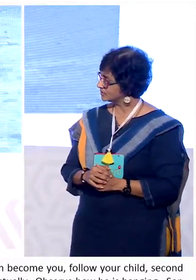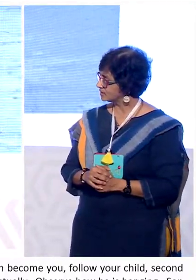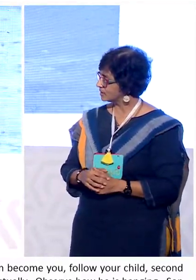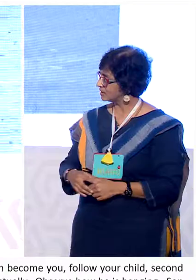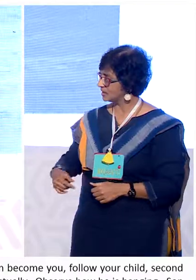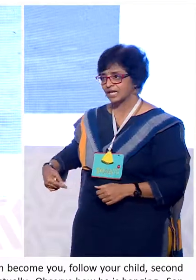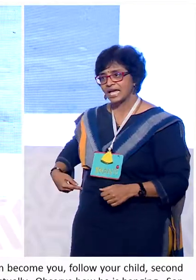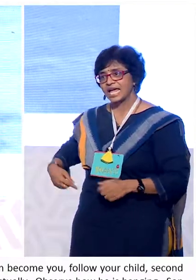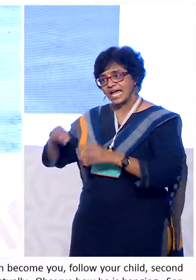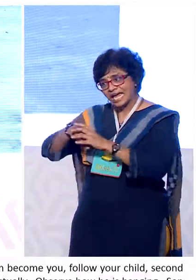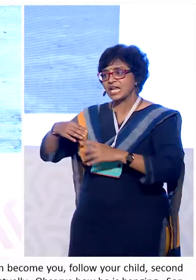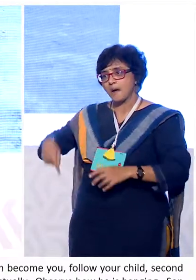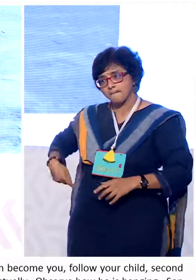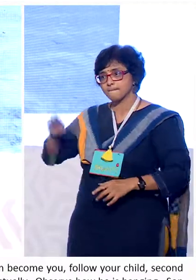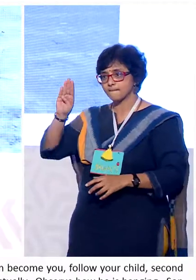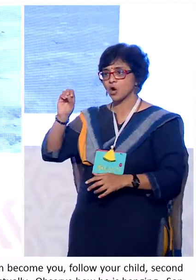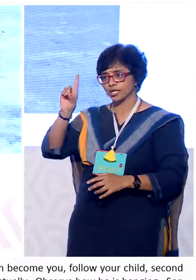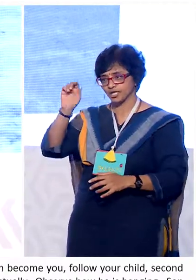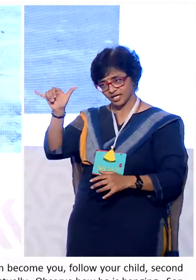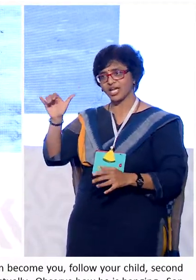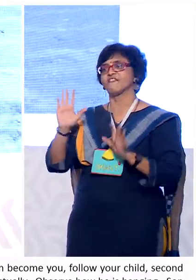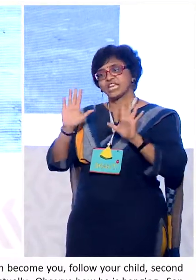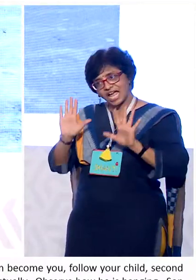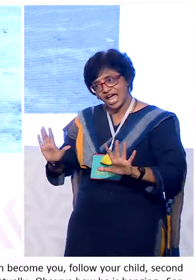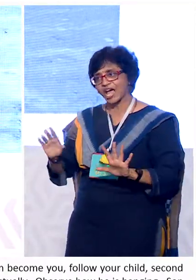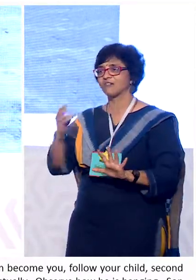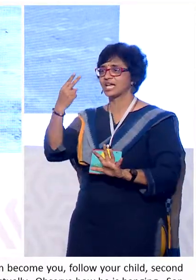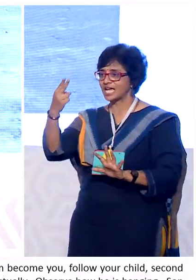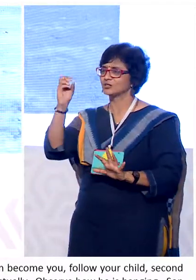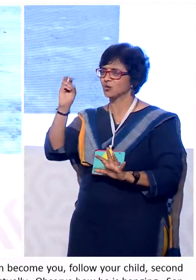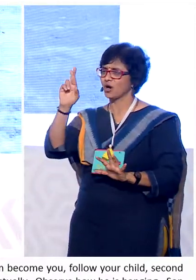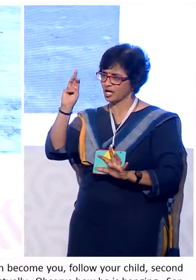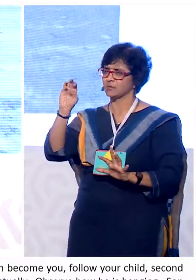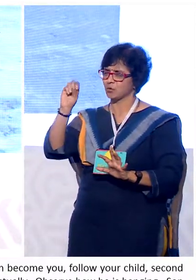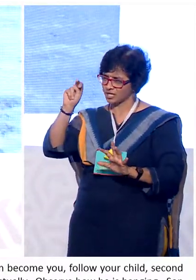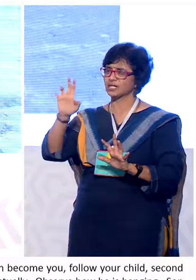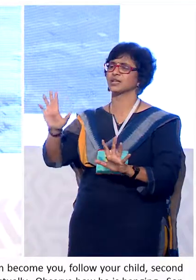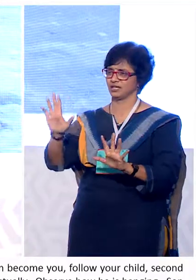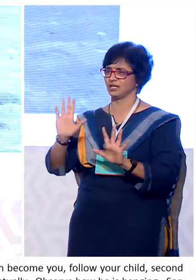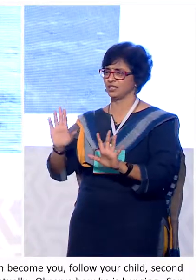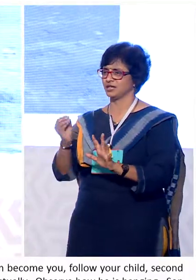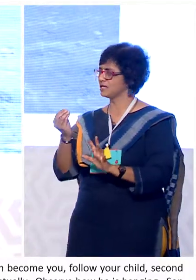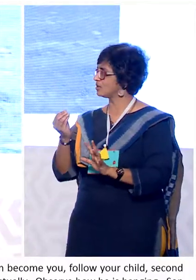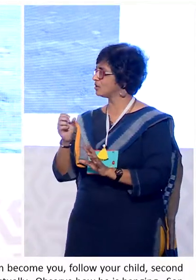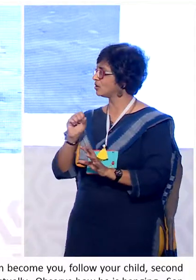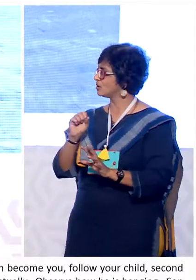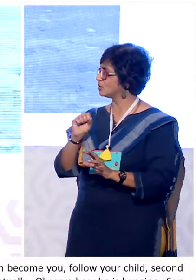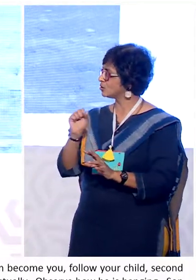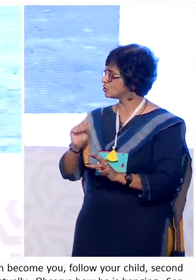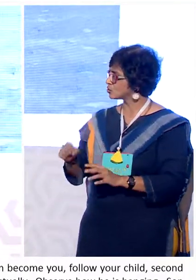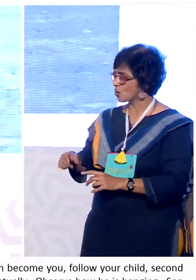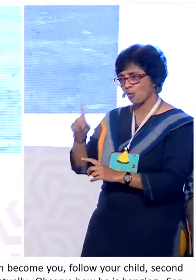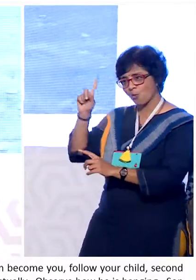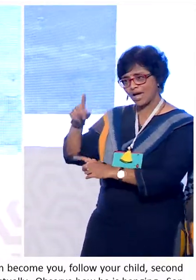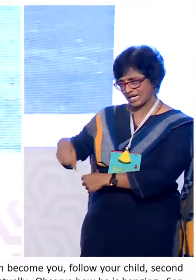this thing in our body, and all mammals have it, called the mammalian caregiving system. When we relax our psoas muscle that goes